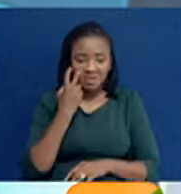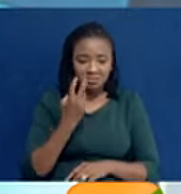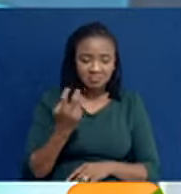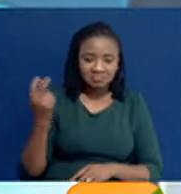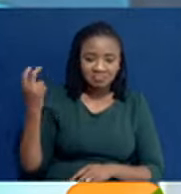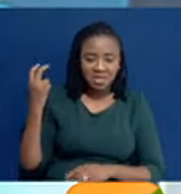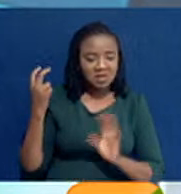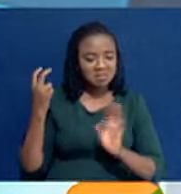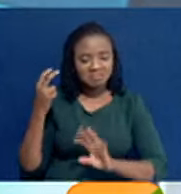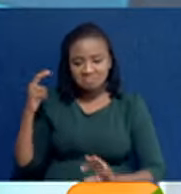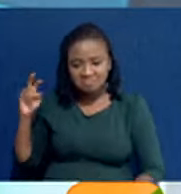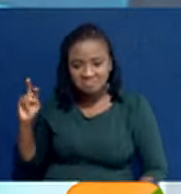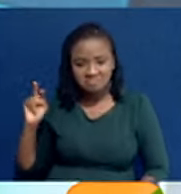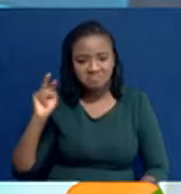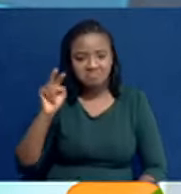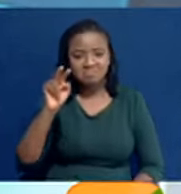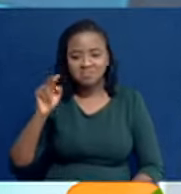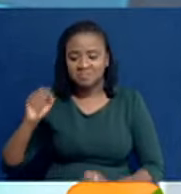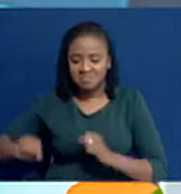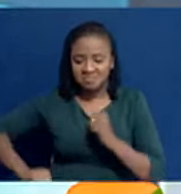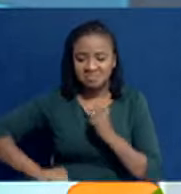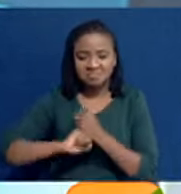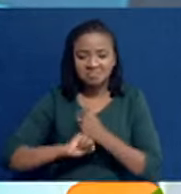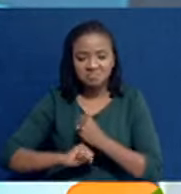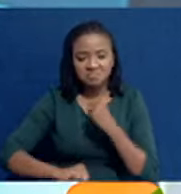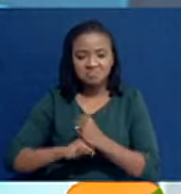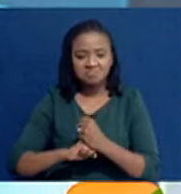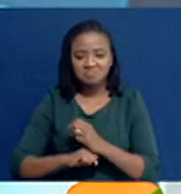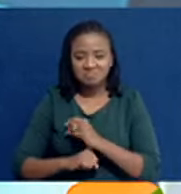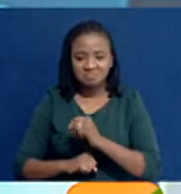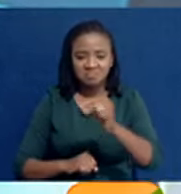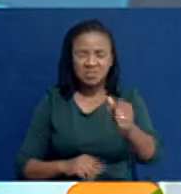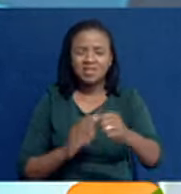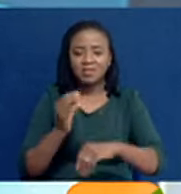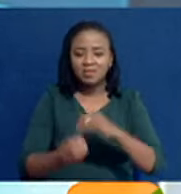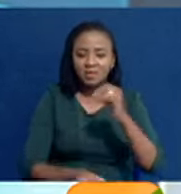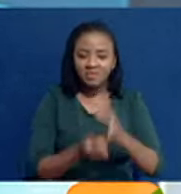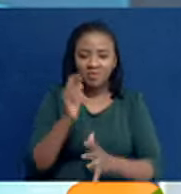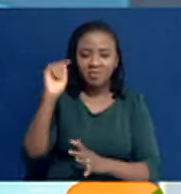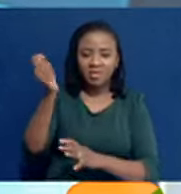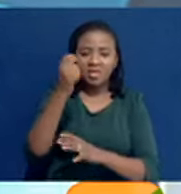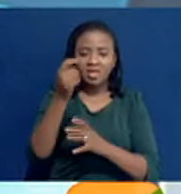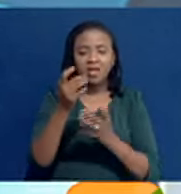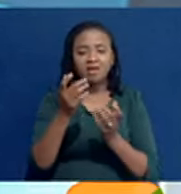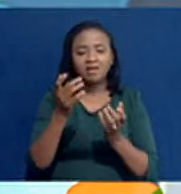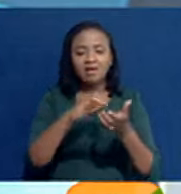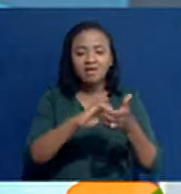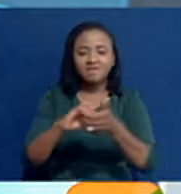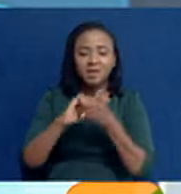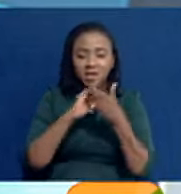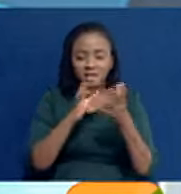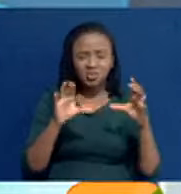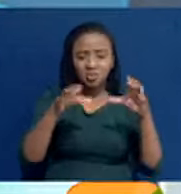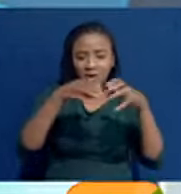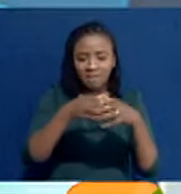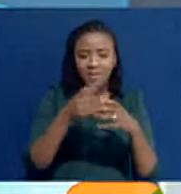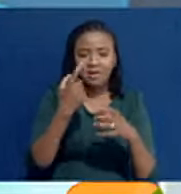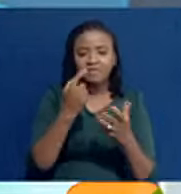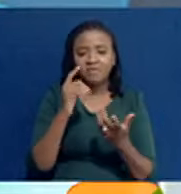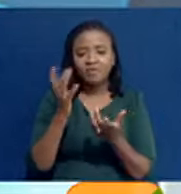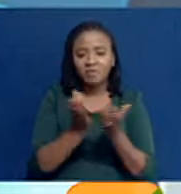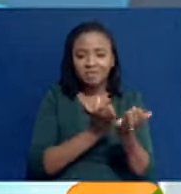way, because I also established now the Kenya Federation of Business and Professional Women when I